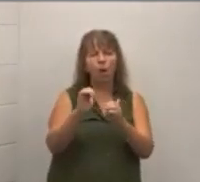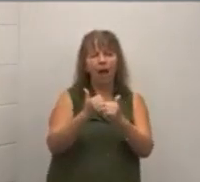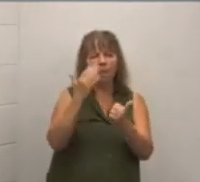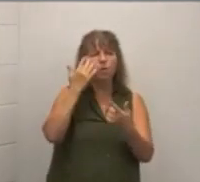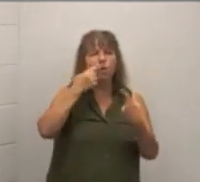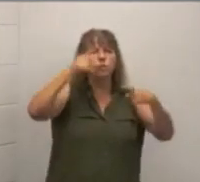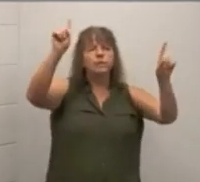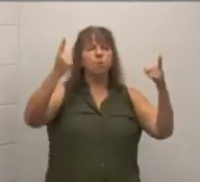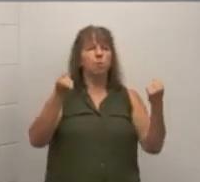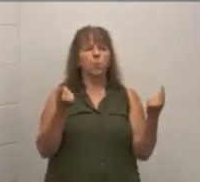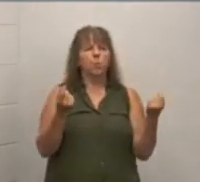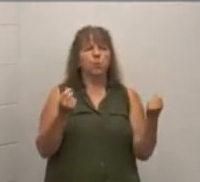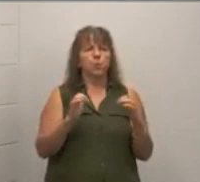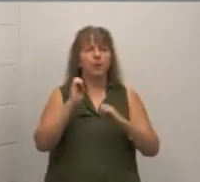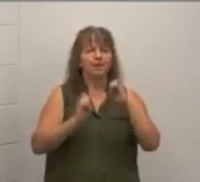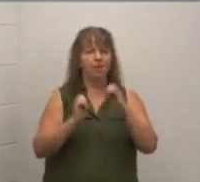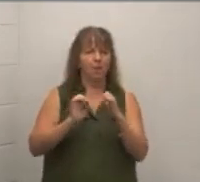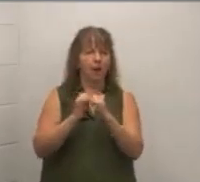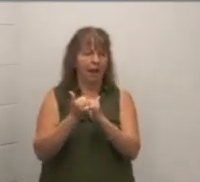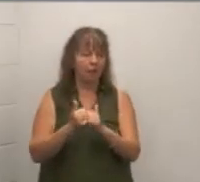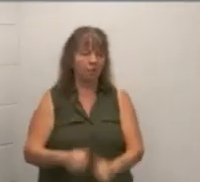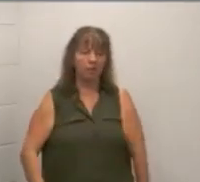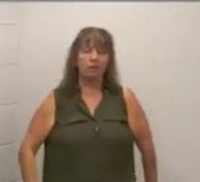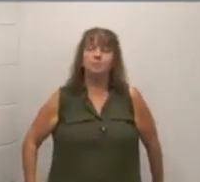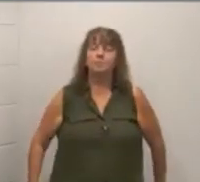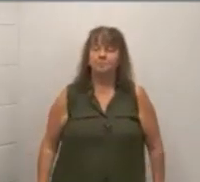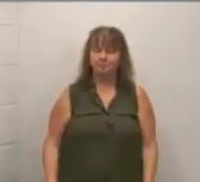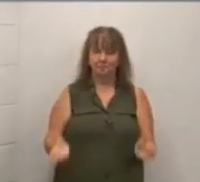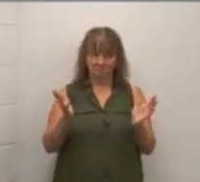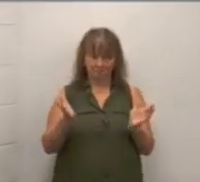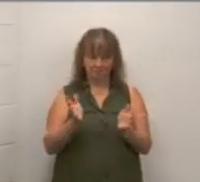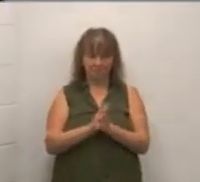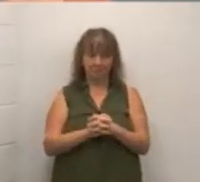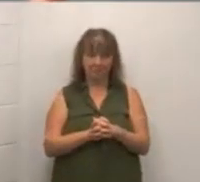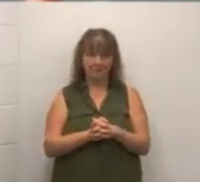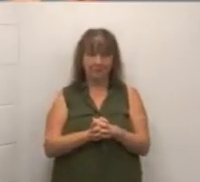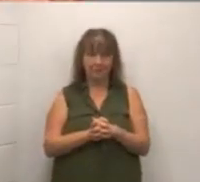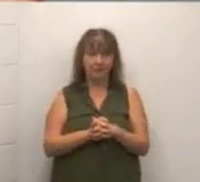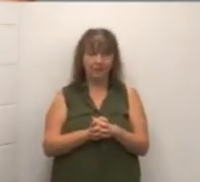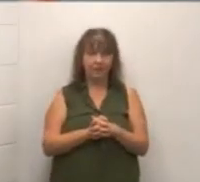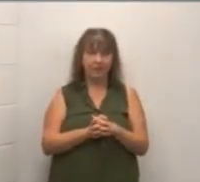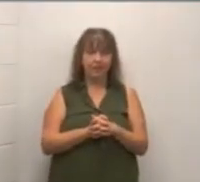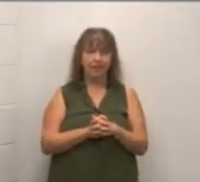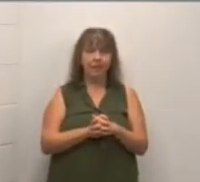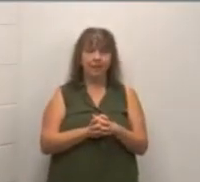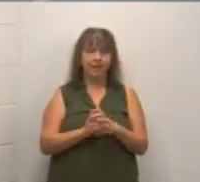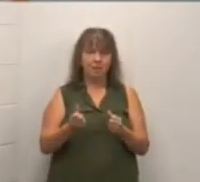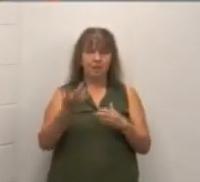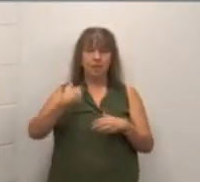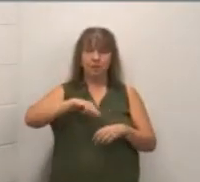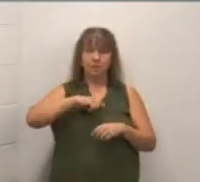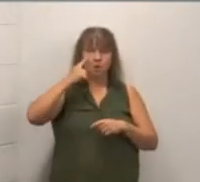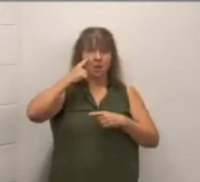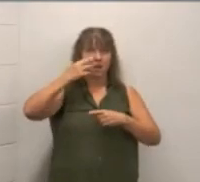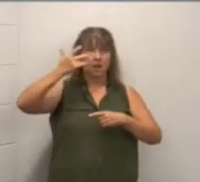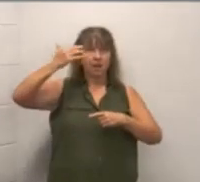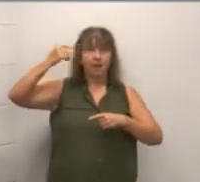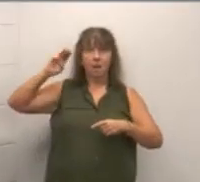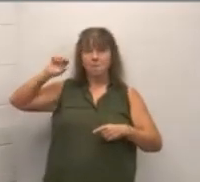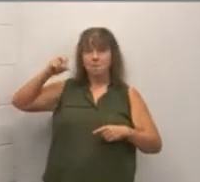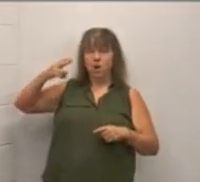I think that many of us have our minds in a place where we were in March, and I know